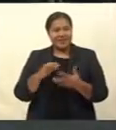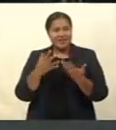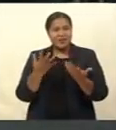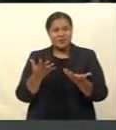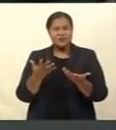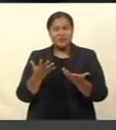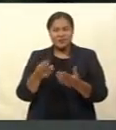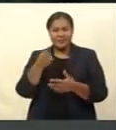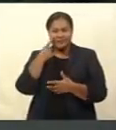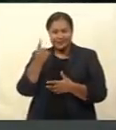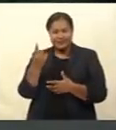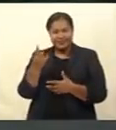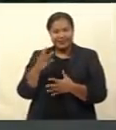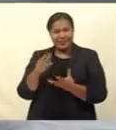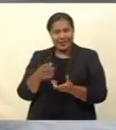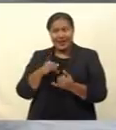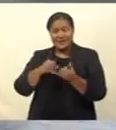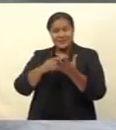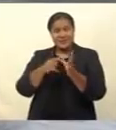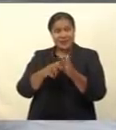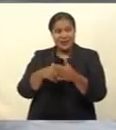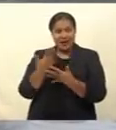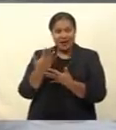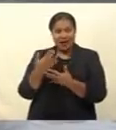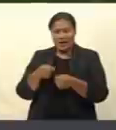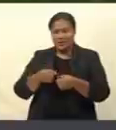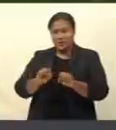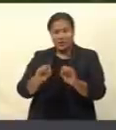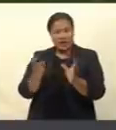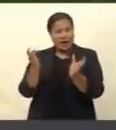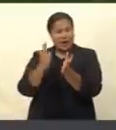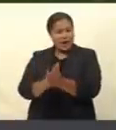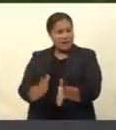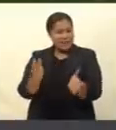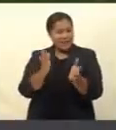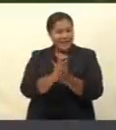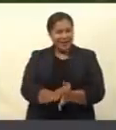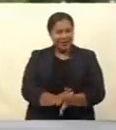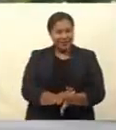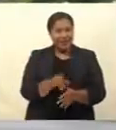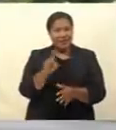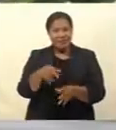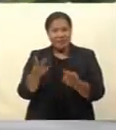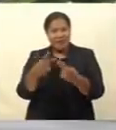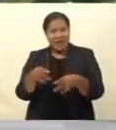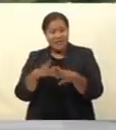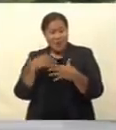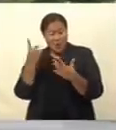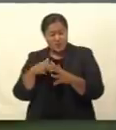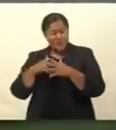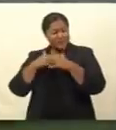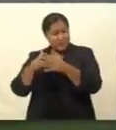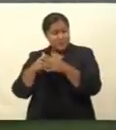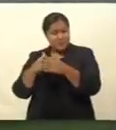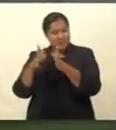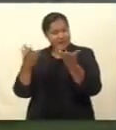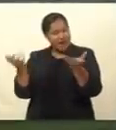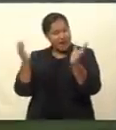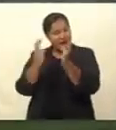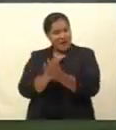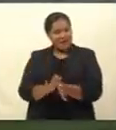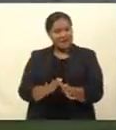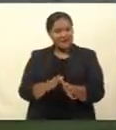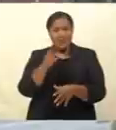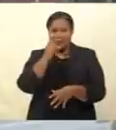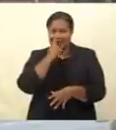unusual sight for a Saturday. The streets deserted. These places, which normally jammed packed, are empty as people